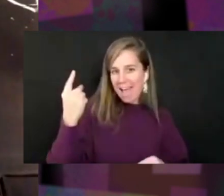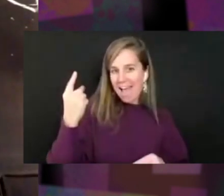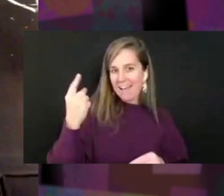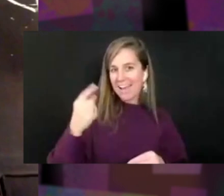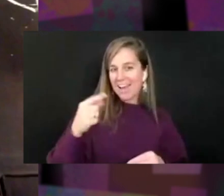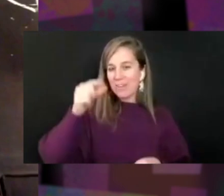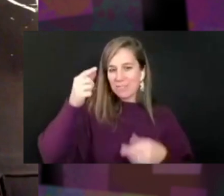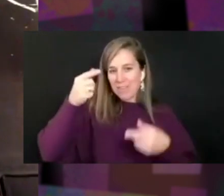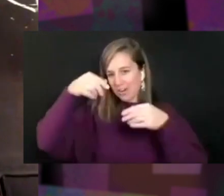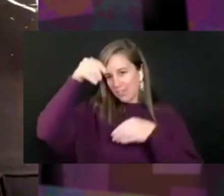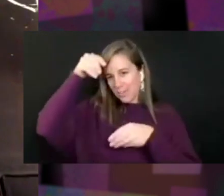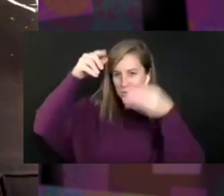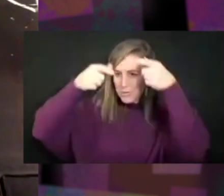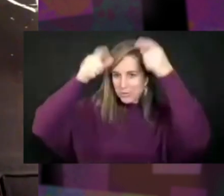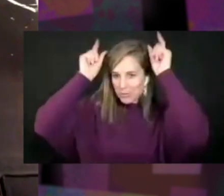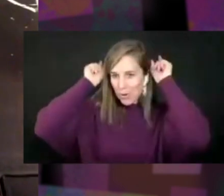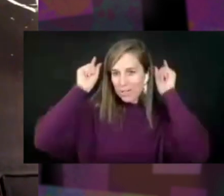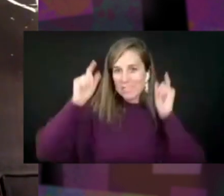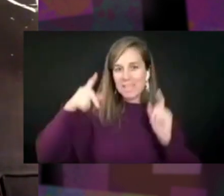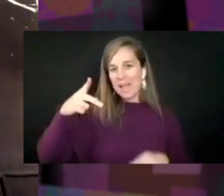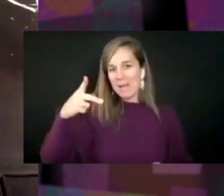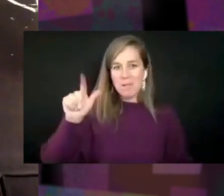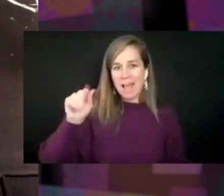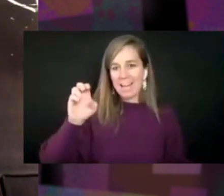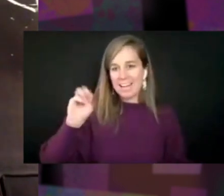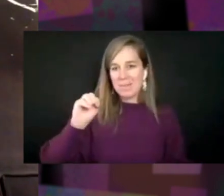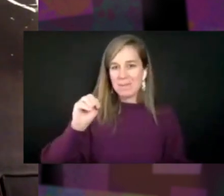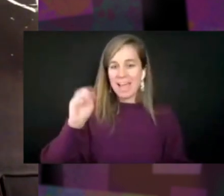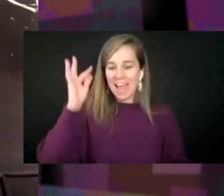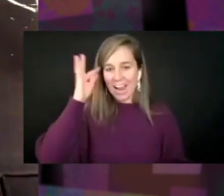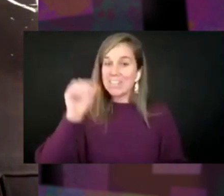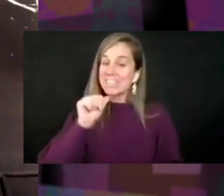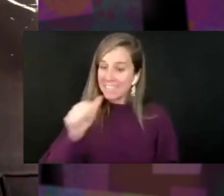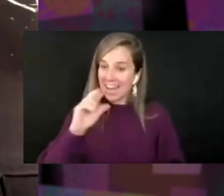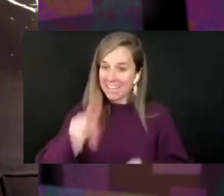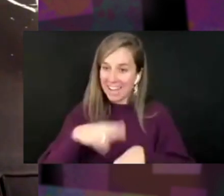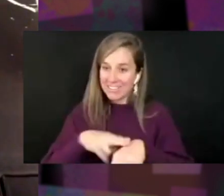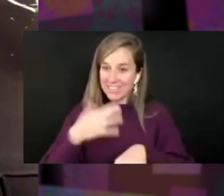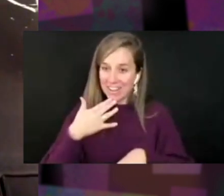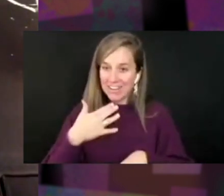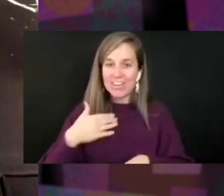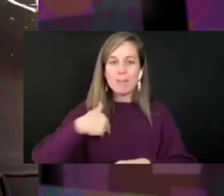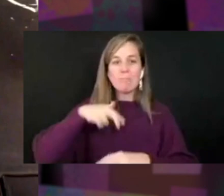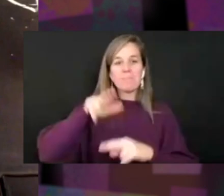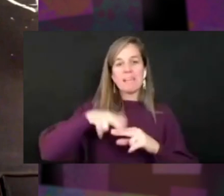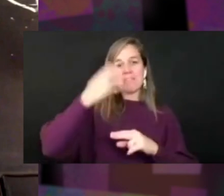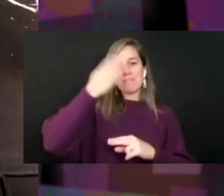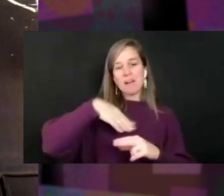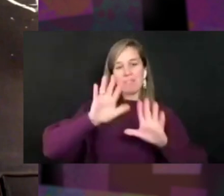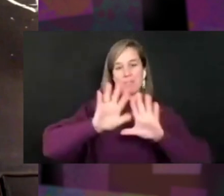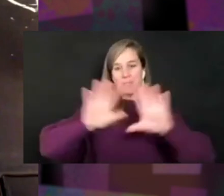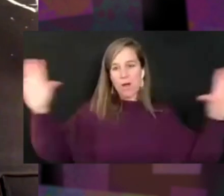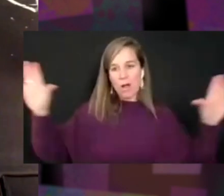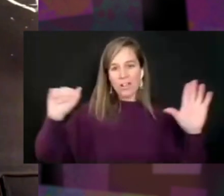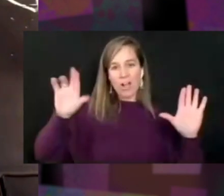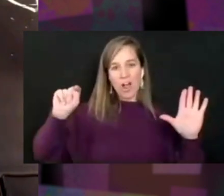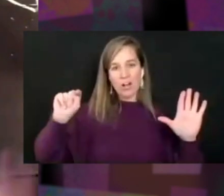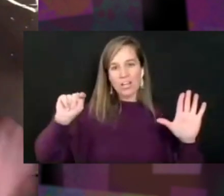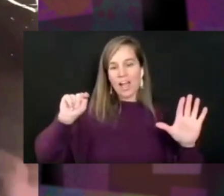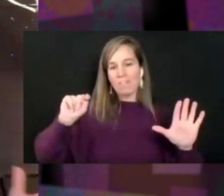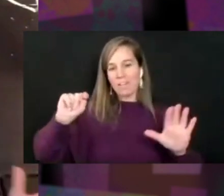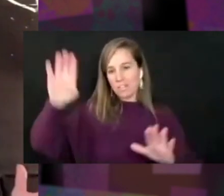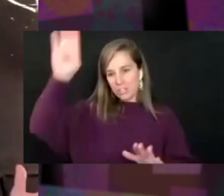short platinum hair that is definitely not my natural color. I am sitting in front of a wall-sized artwork of a shark with the